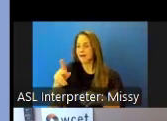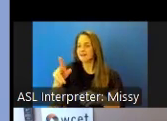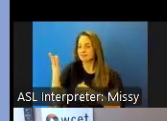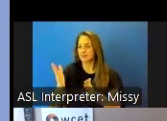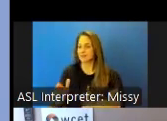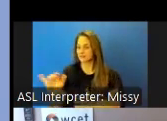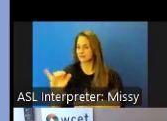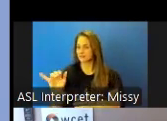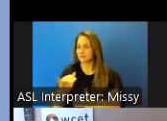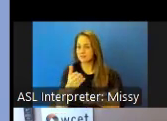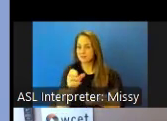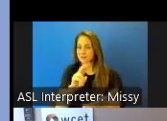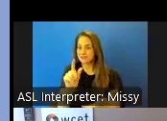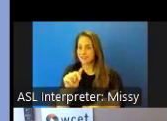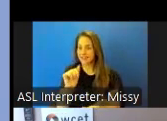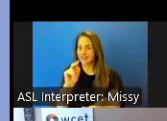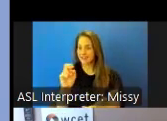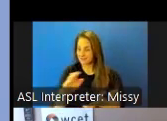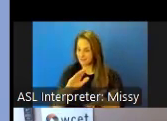themselves. Suzanne, welcome.